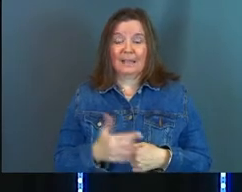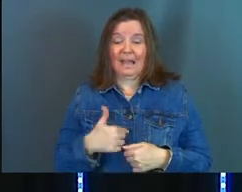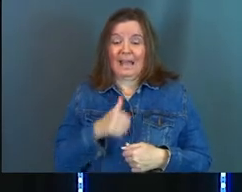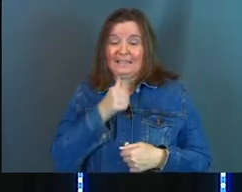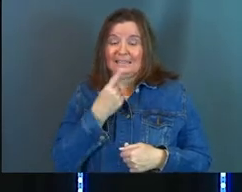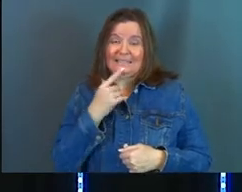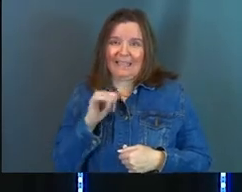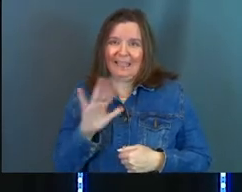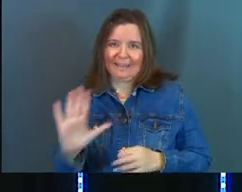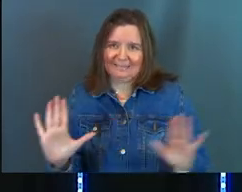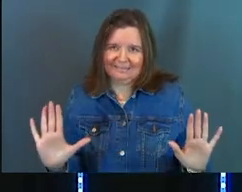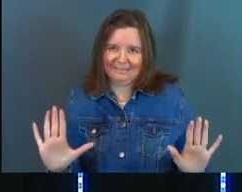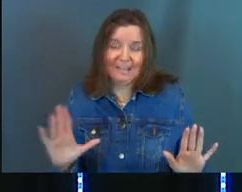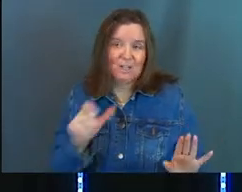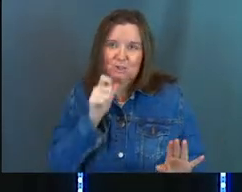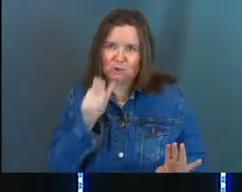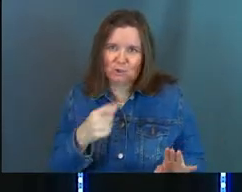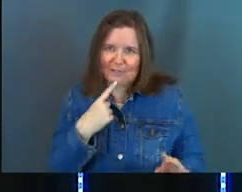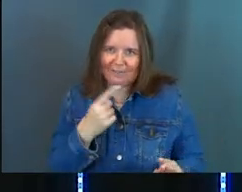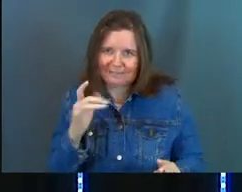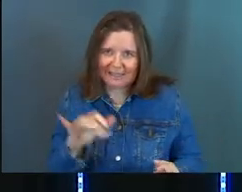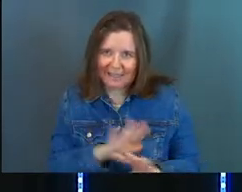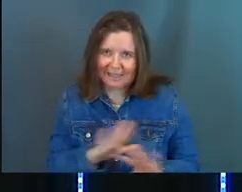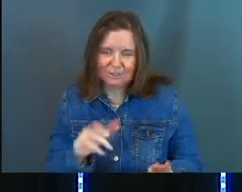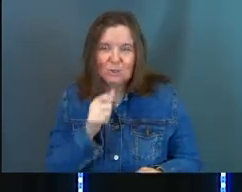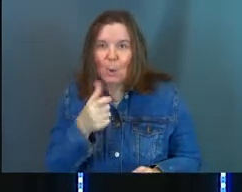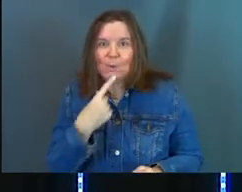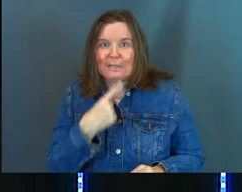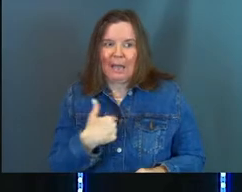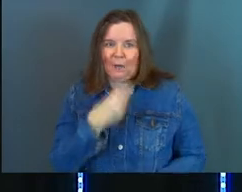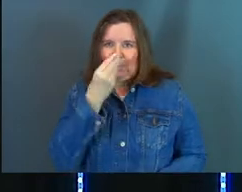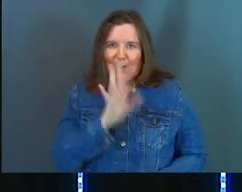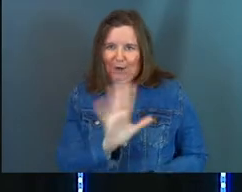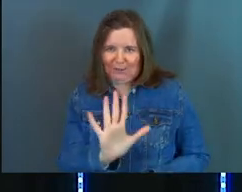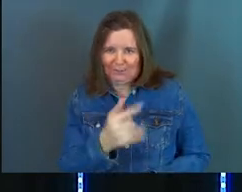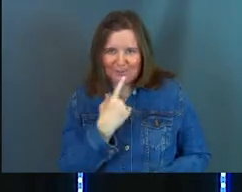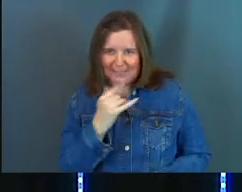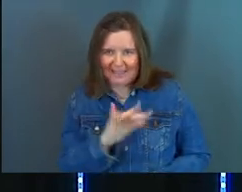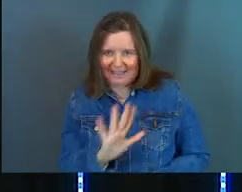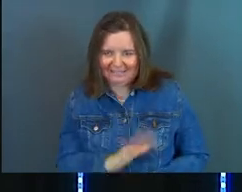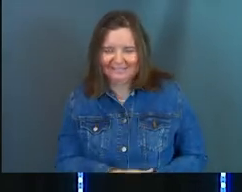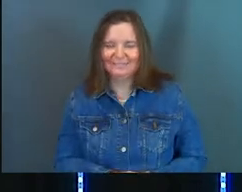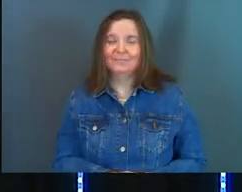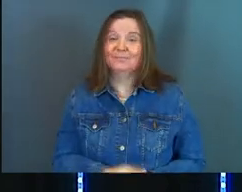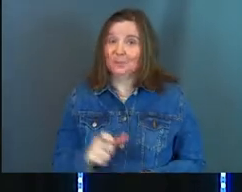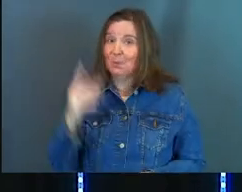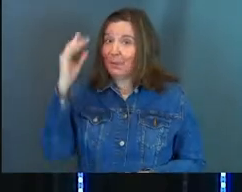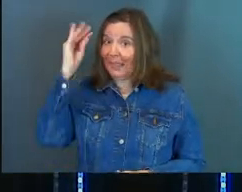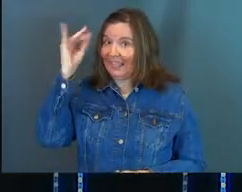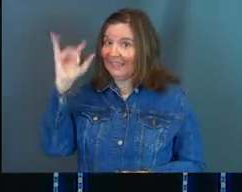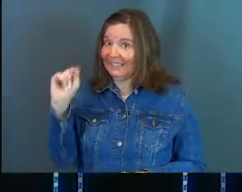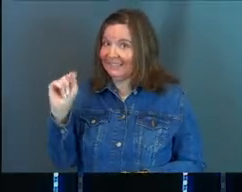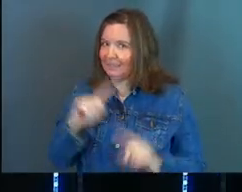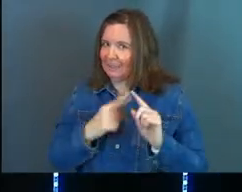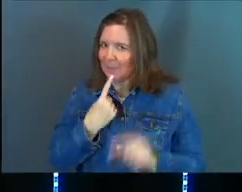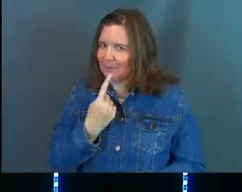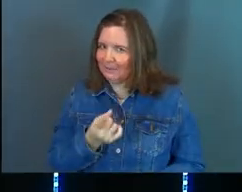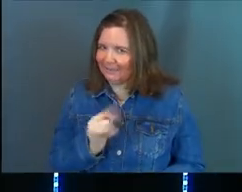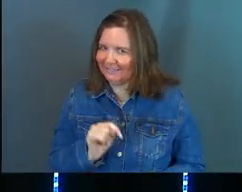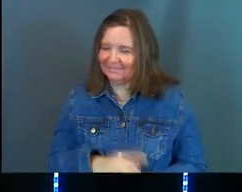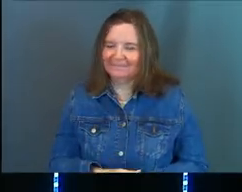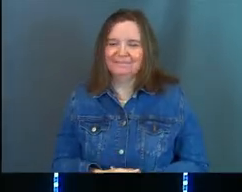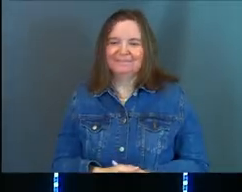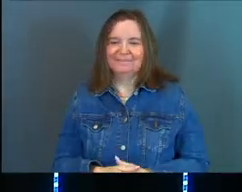I didn't say that. And you shouldn't ever say that. Don't say that. You can think it.